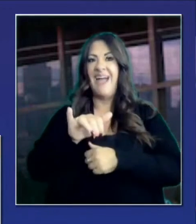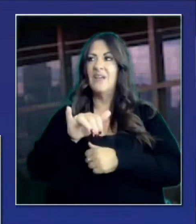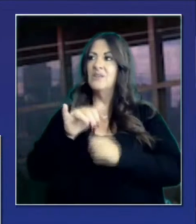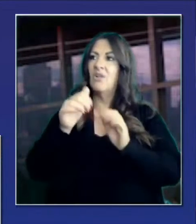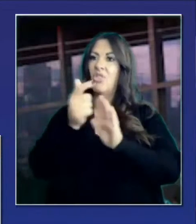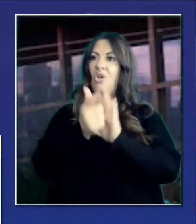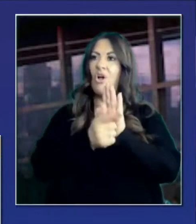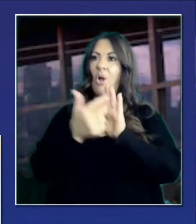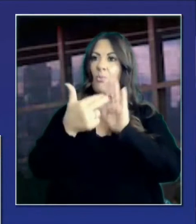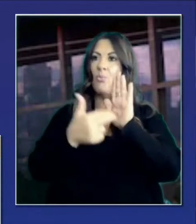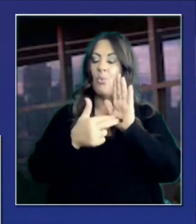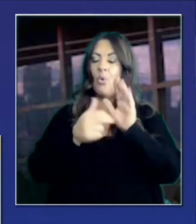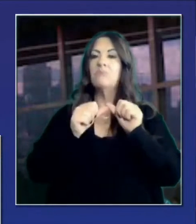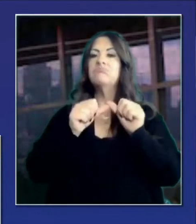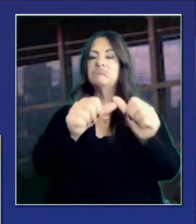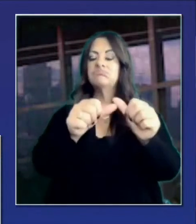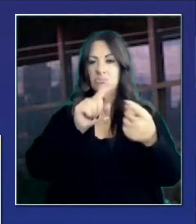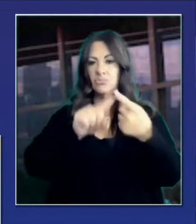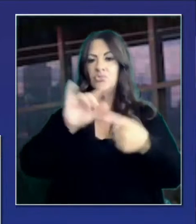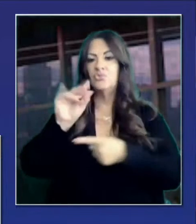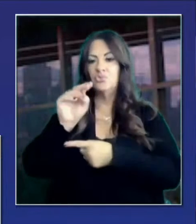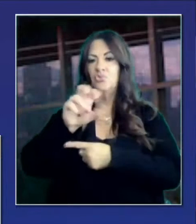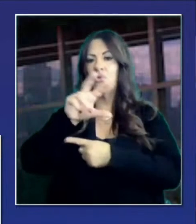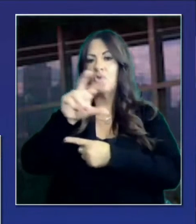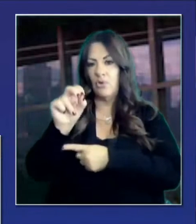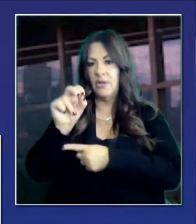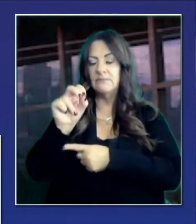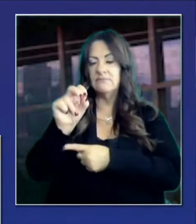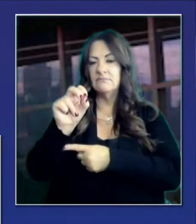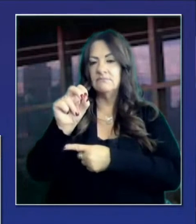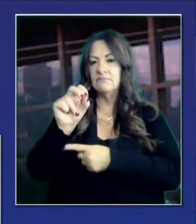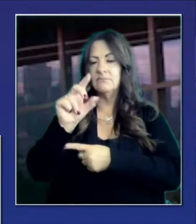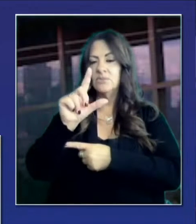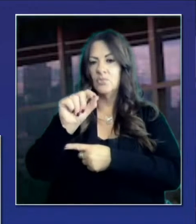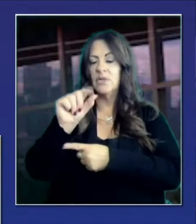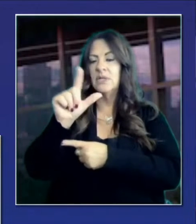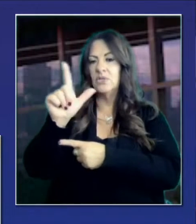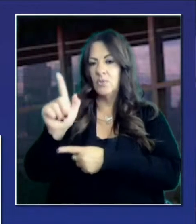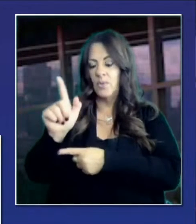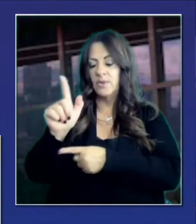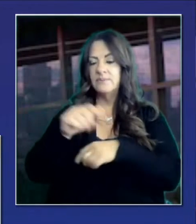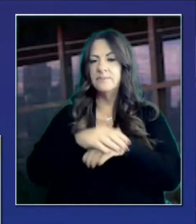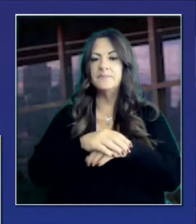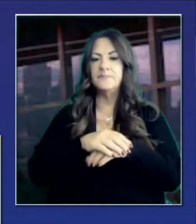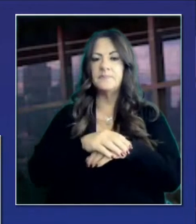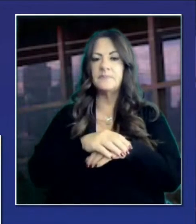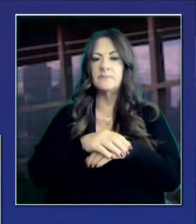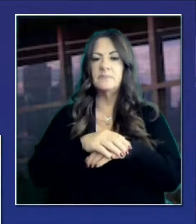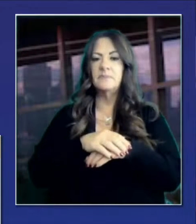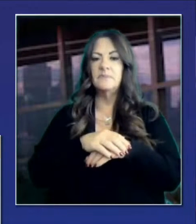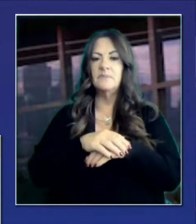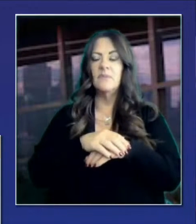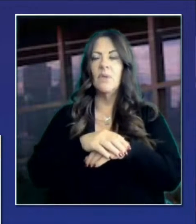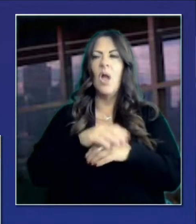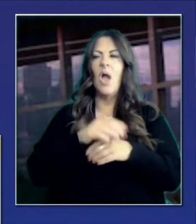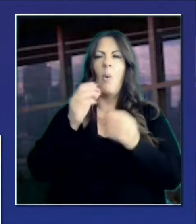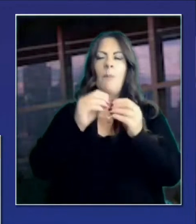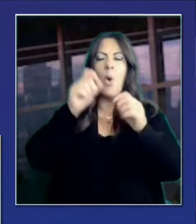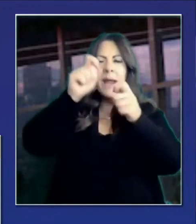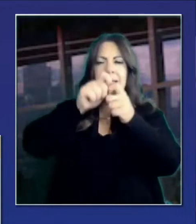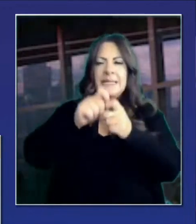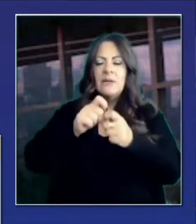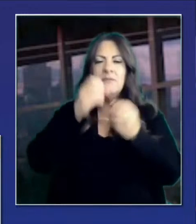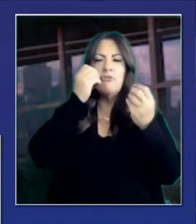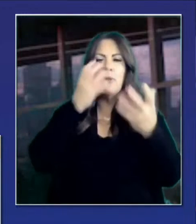We address the issues of debt, and I don't want to go into too much detail. You'll get the detail when this is put forward to